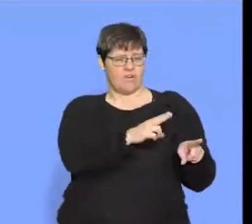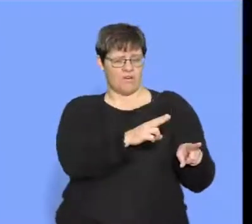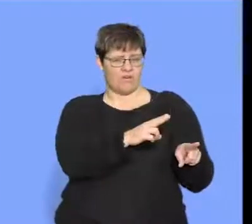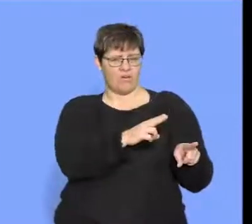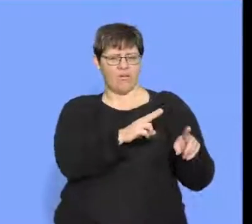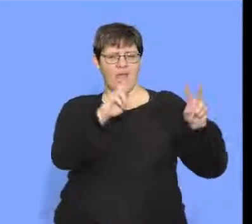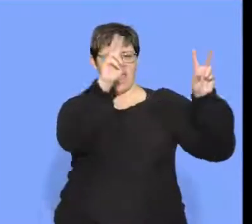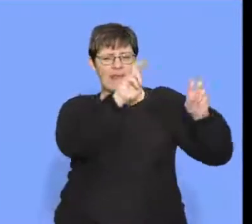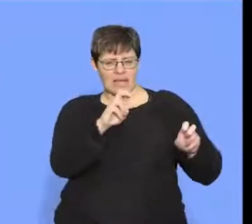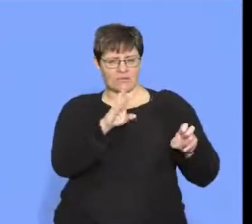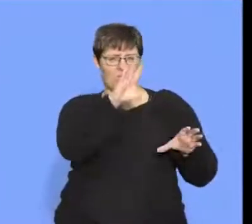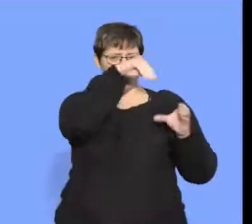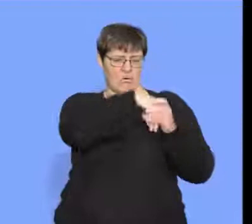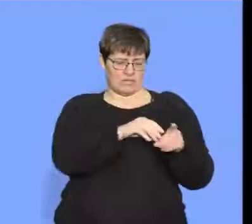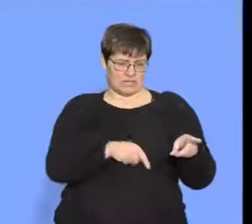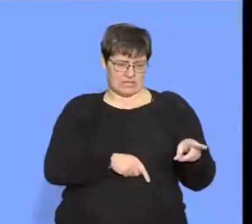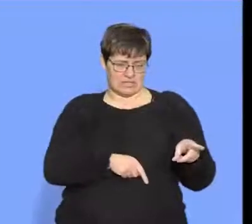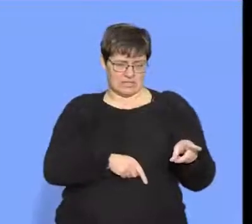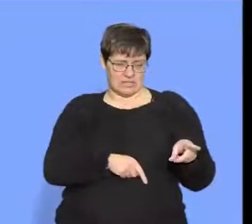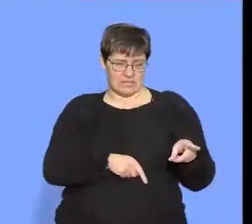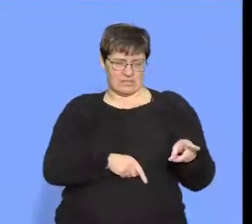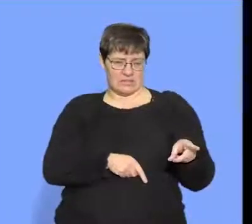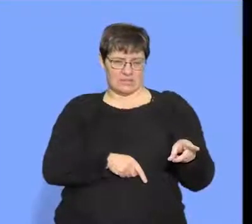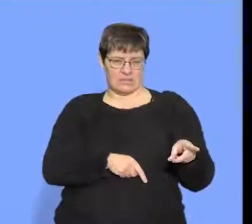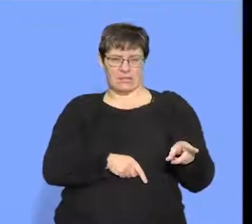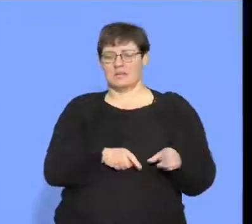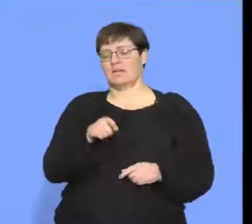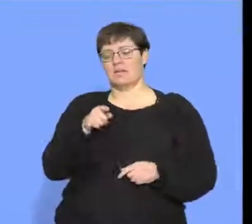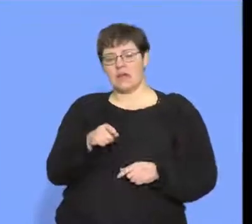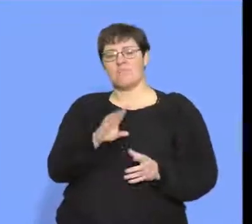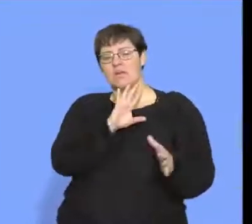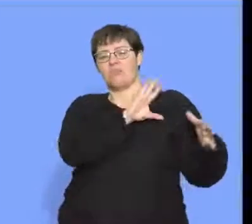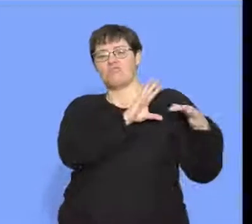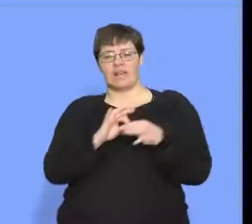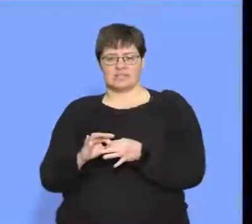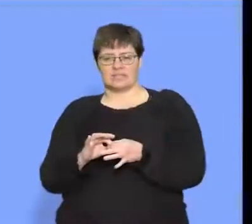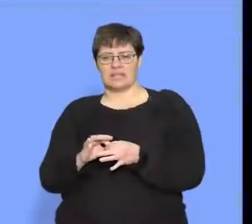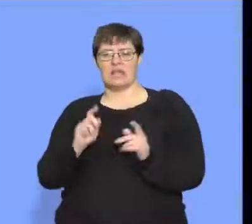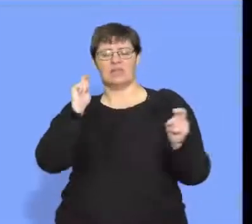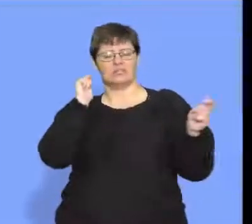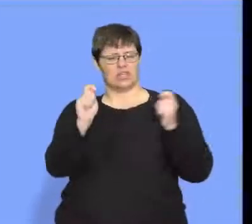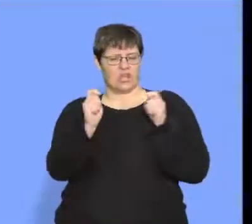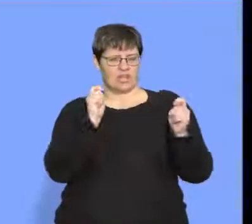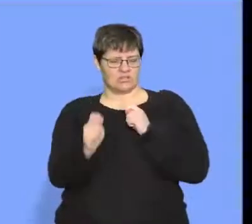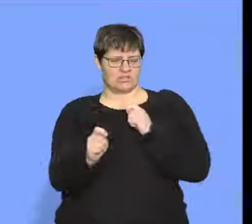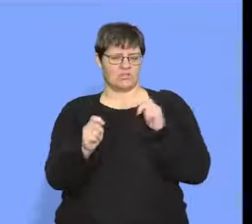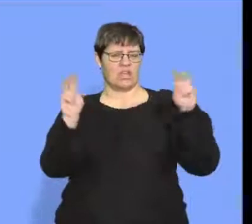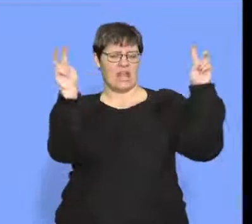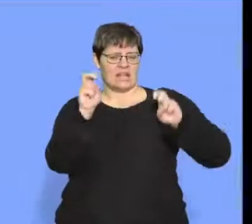refers to the electric component of the wave, and it is related to a